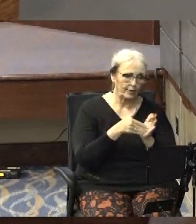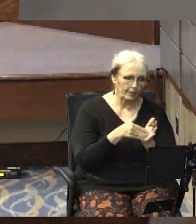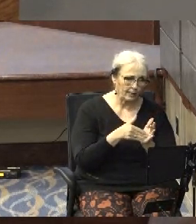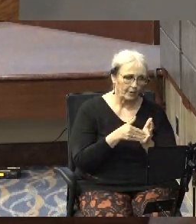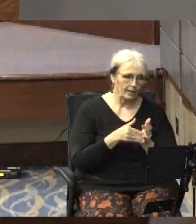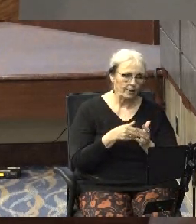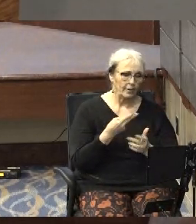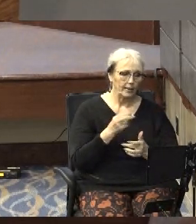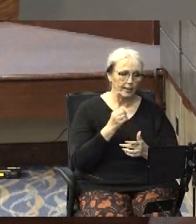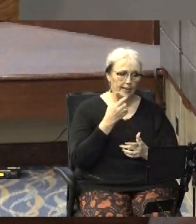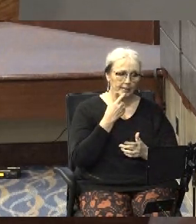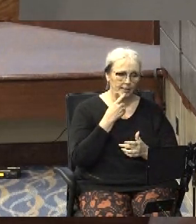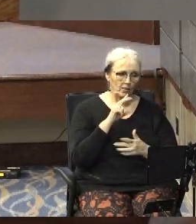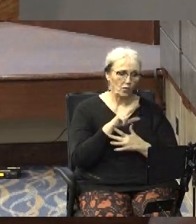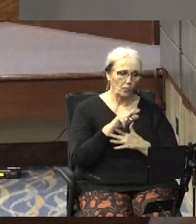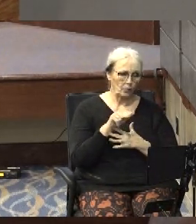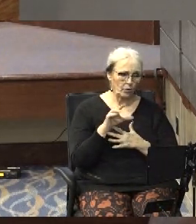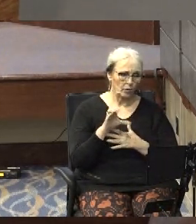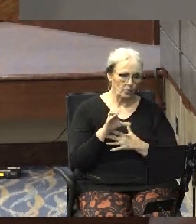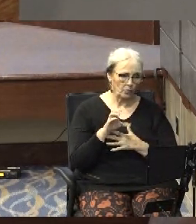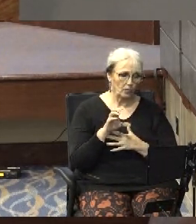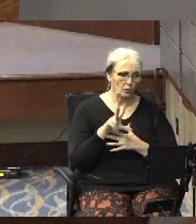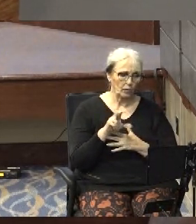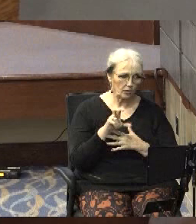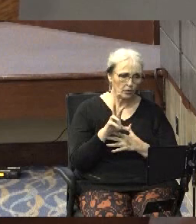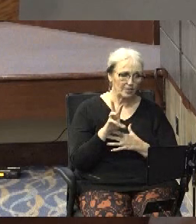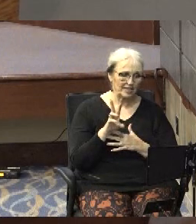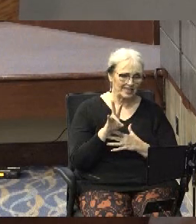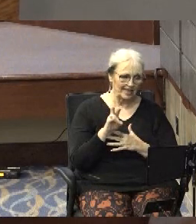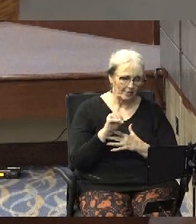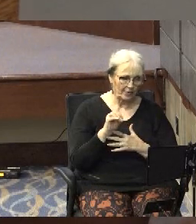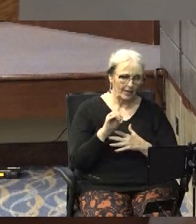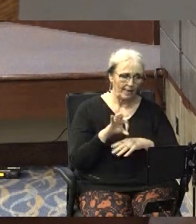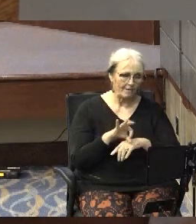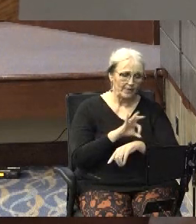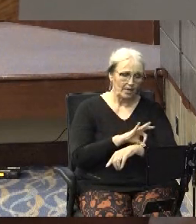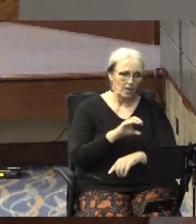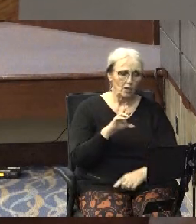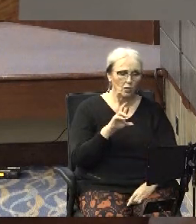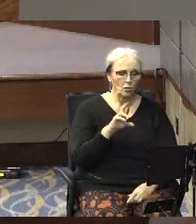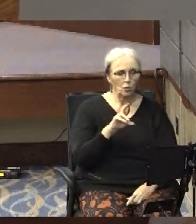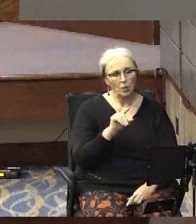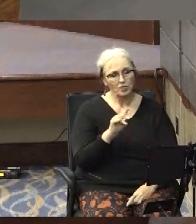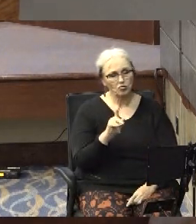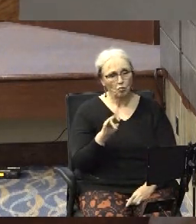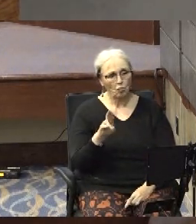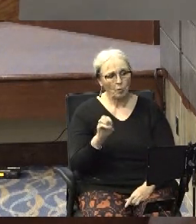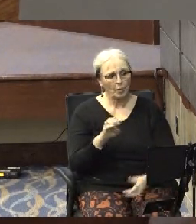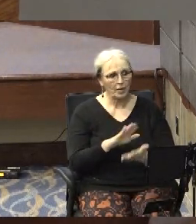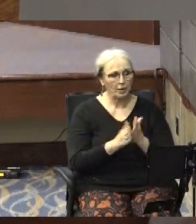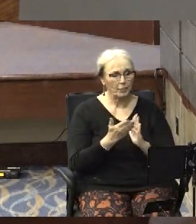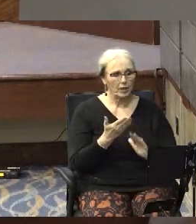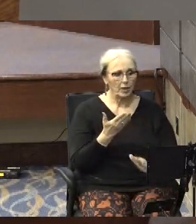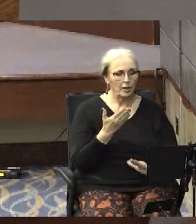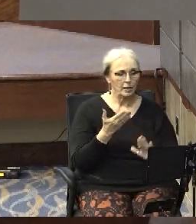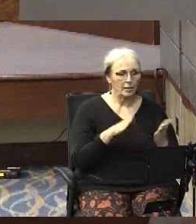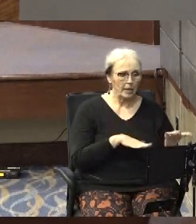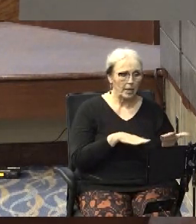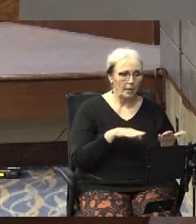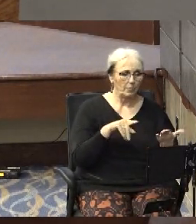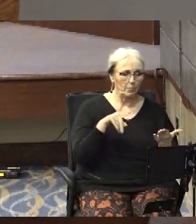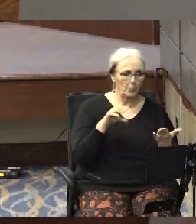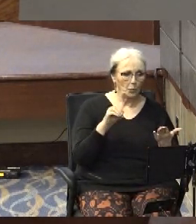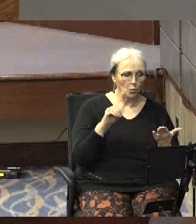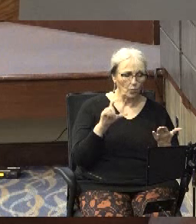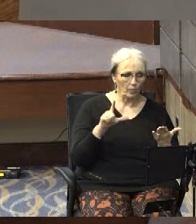He's saying at 3,370 feet, the reservoir becomes a dead pool. In other words, if the water level gets down to 3,370,